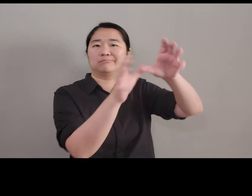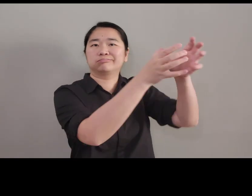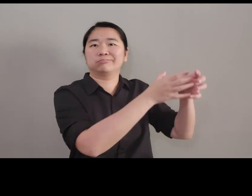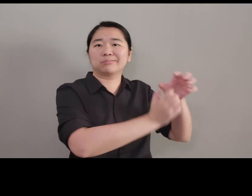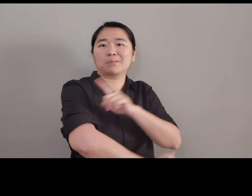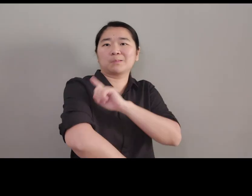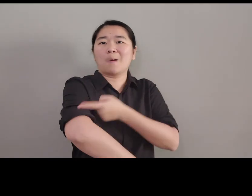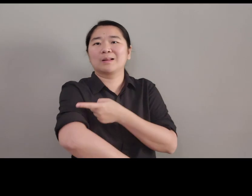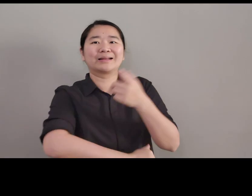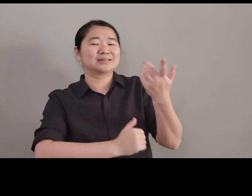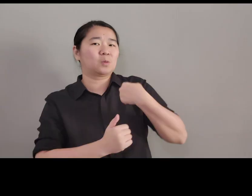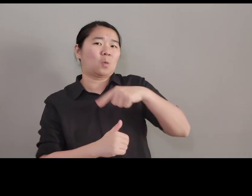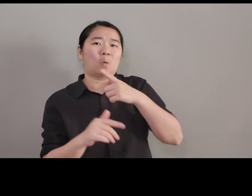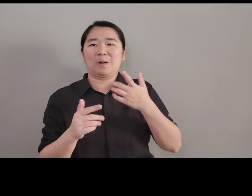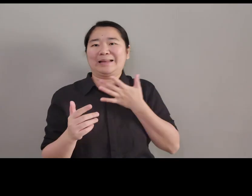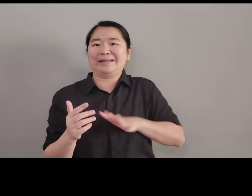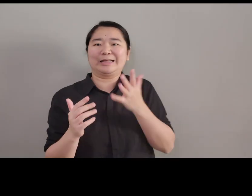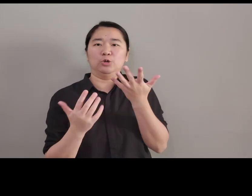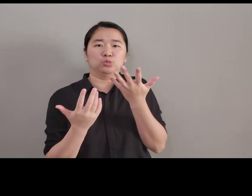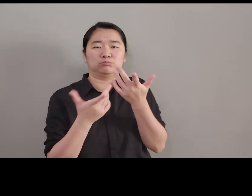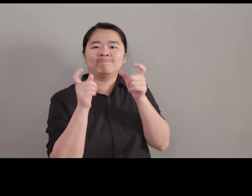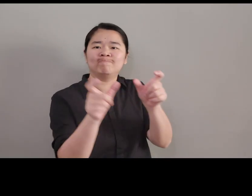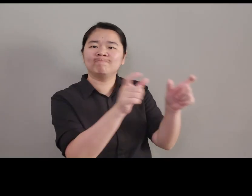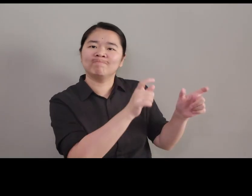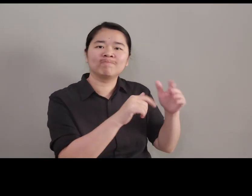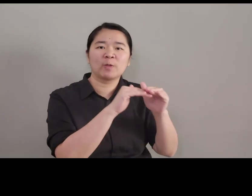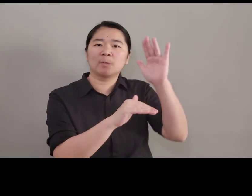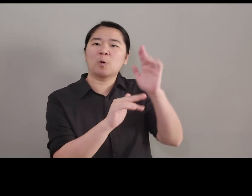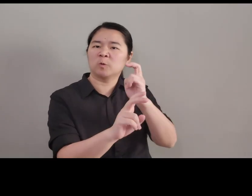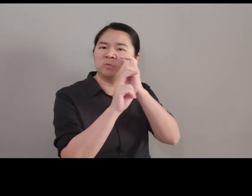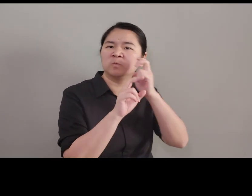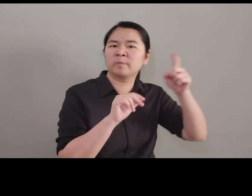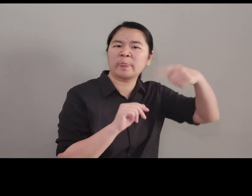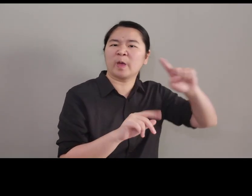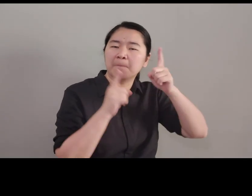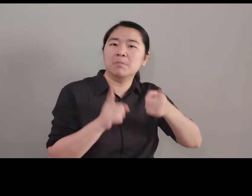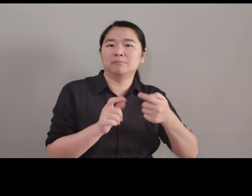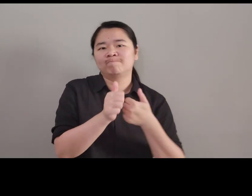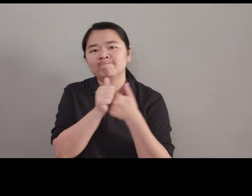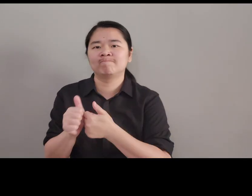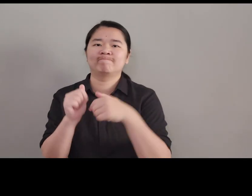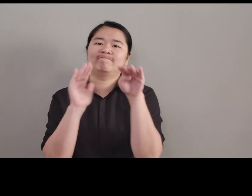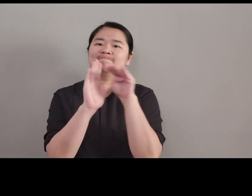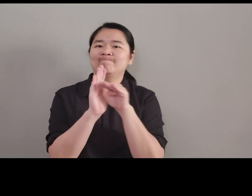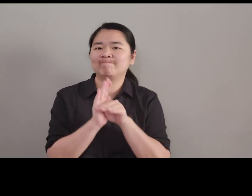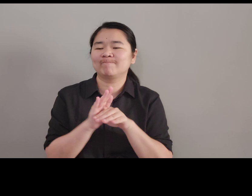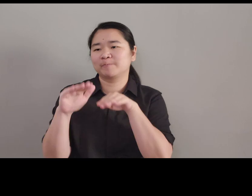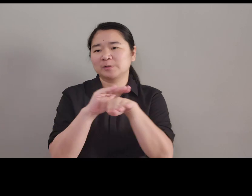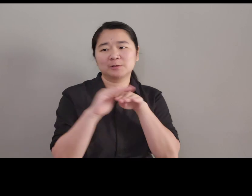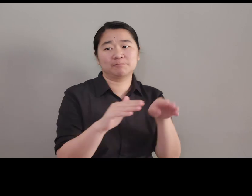and all of that. It kind of comes back a lot of those ideas. So I want to see how you, because you're all kind